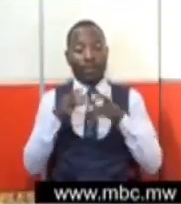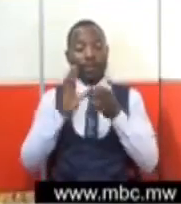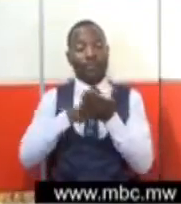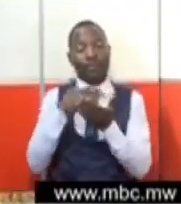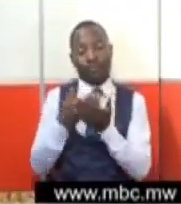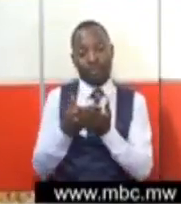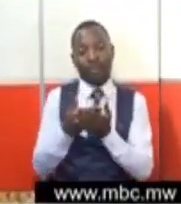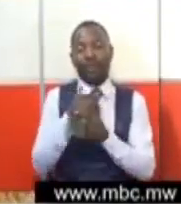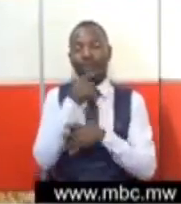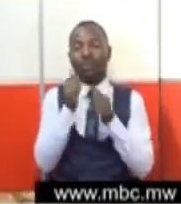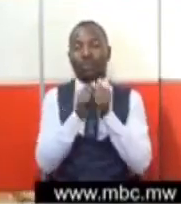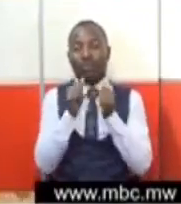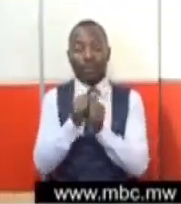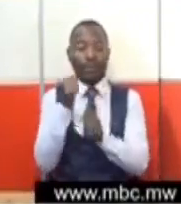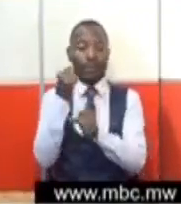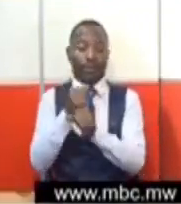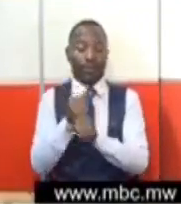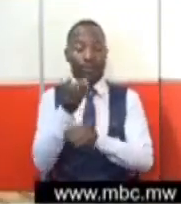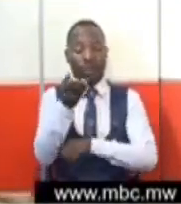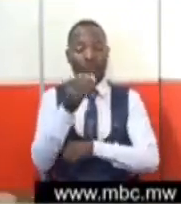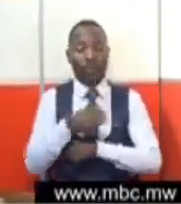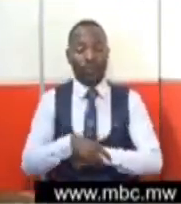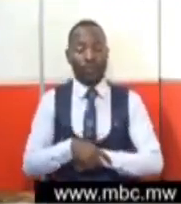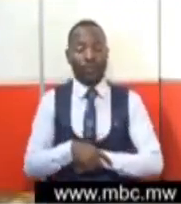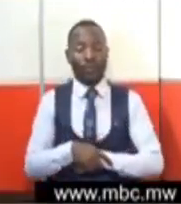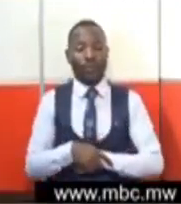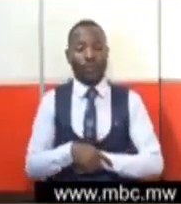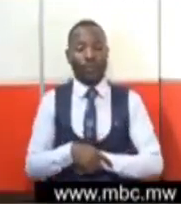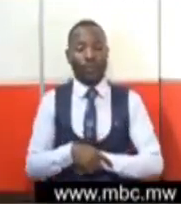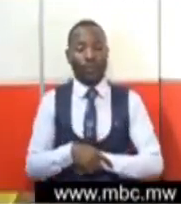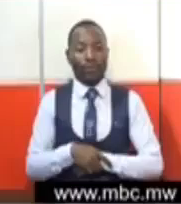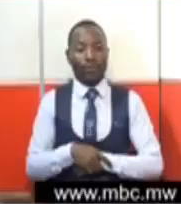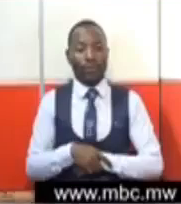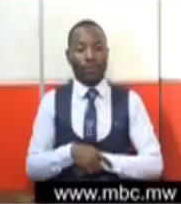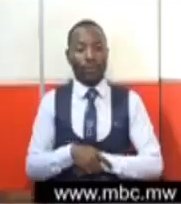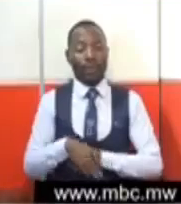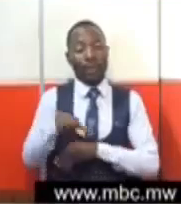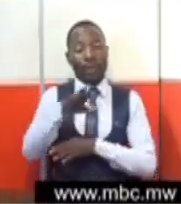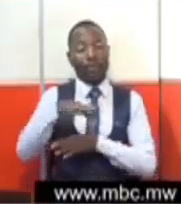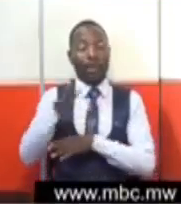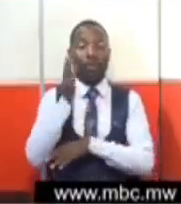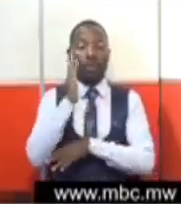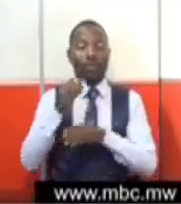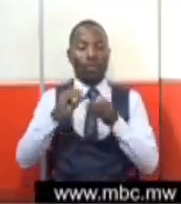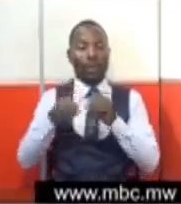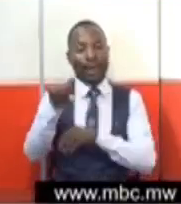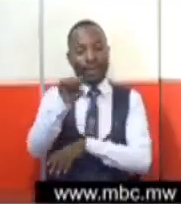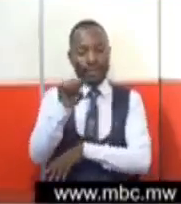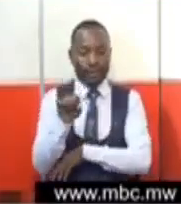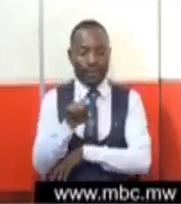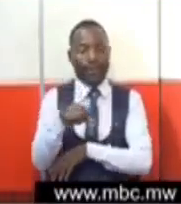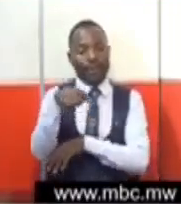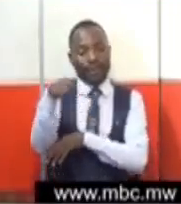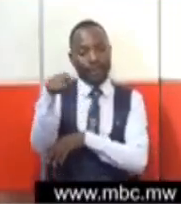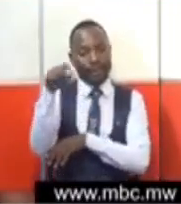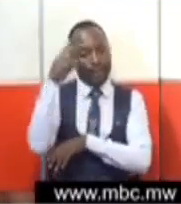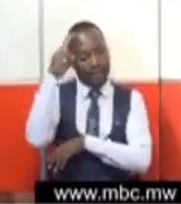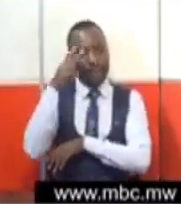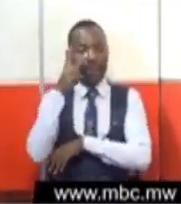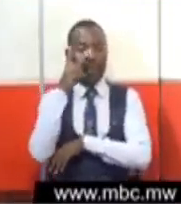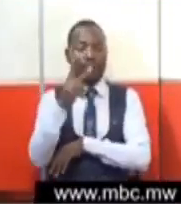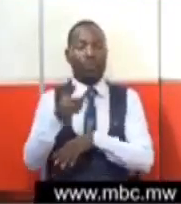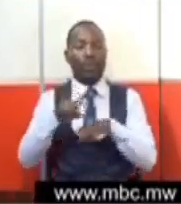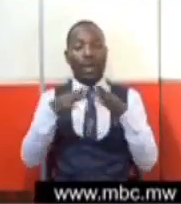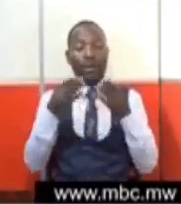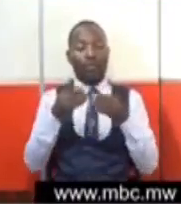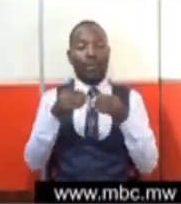is impressed with the work at Demeter Mega Farm. At the new site for the Portland cement plant, President Chakwera witnessed how the